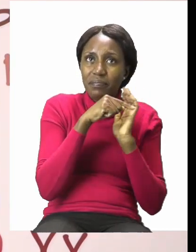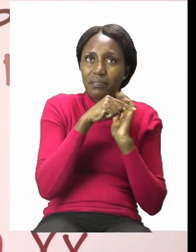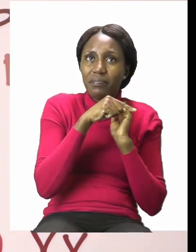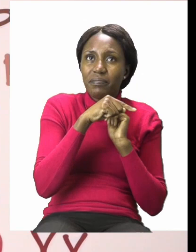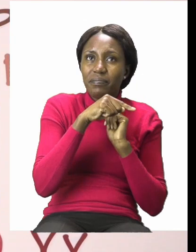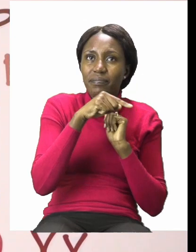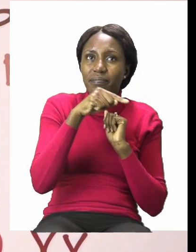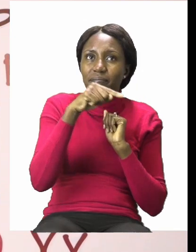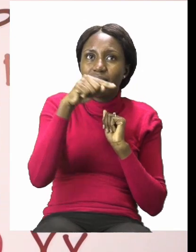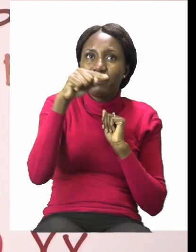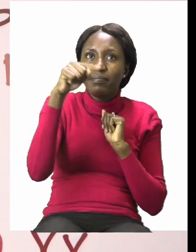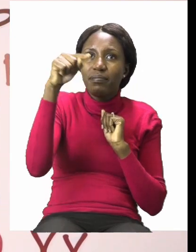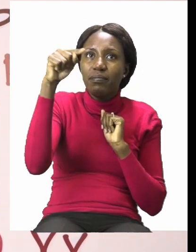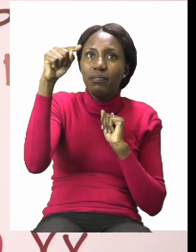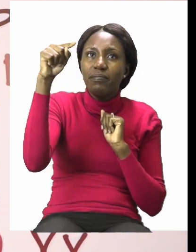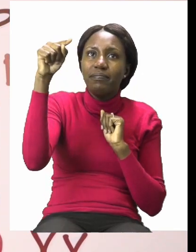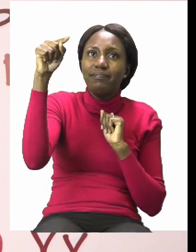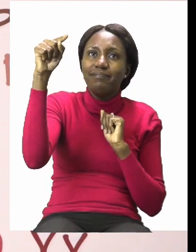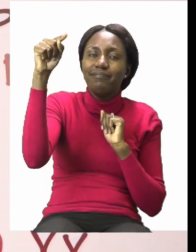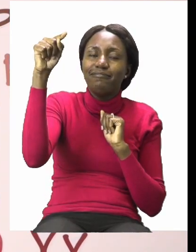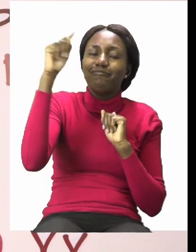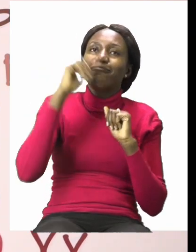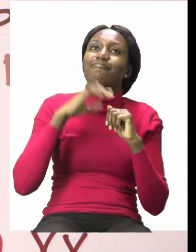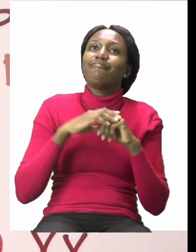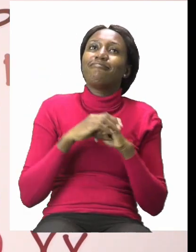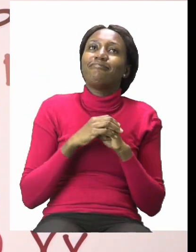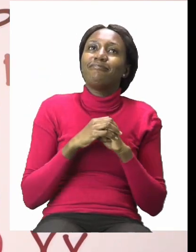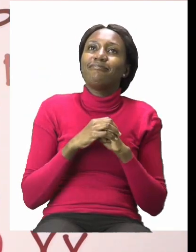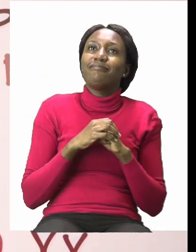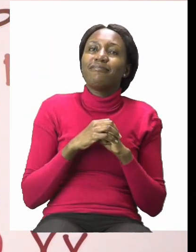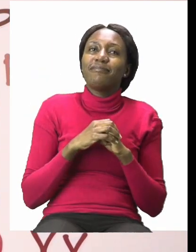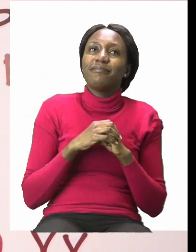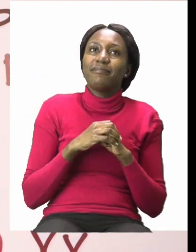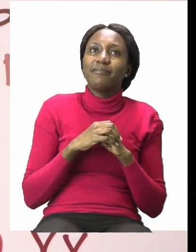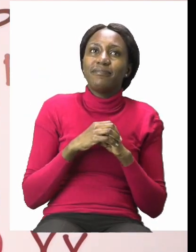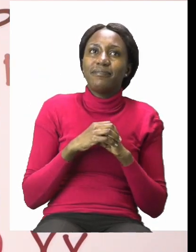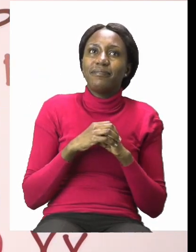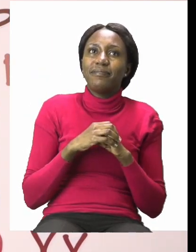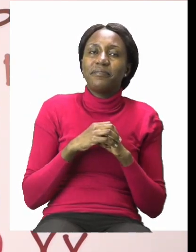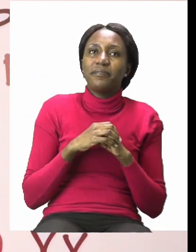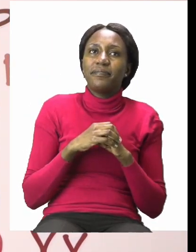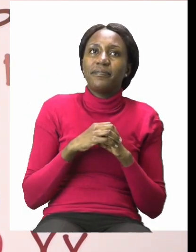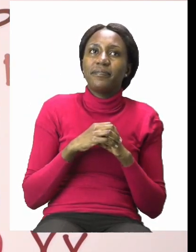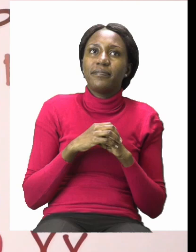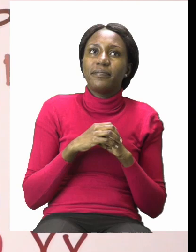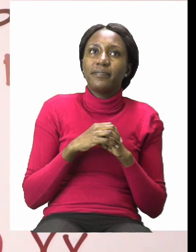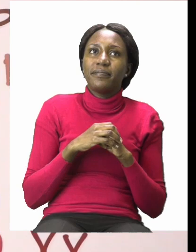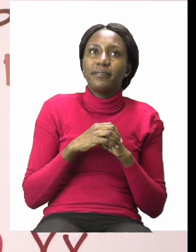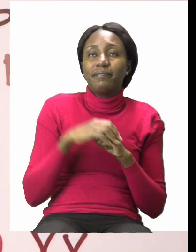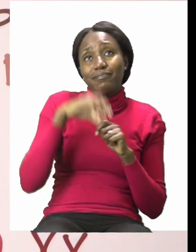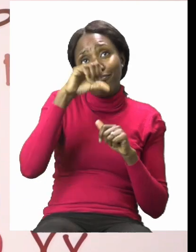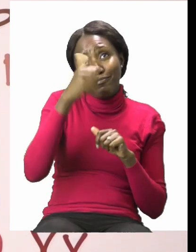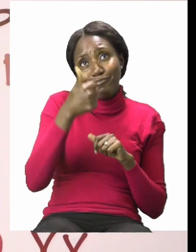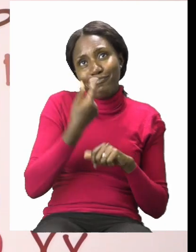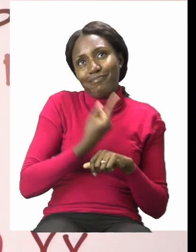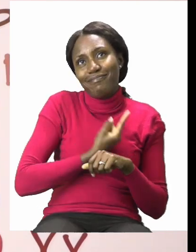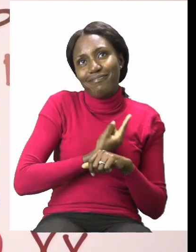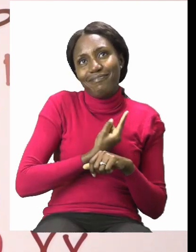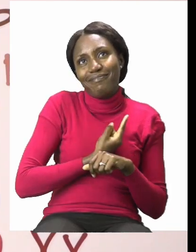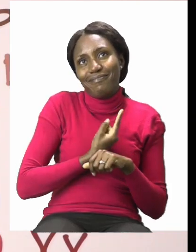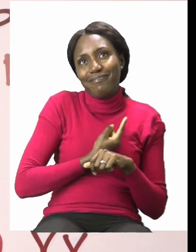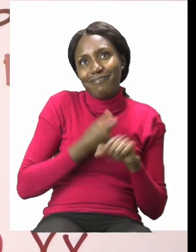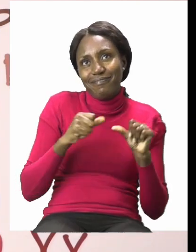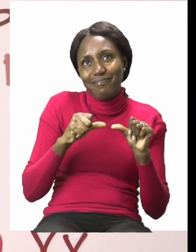write a line from the word door to the picture of a door. The rest of the words that we have